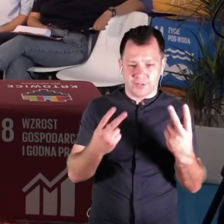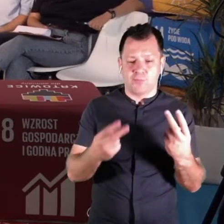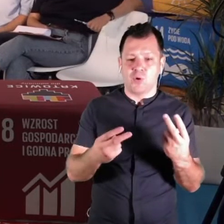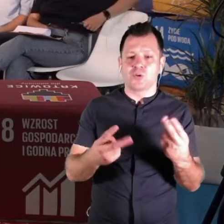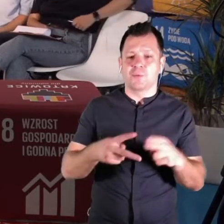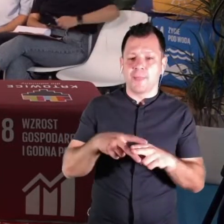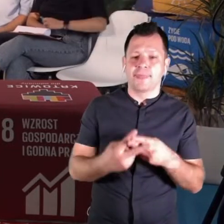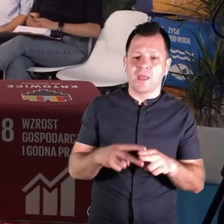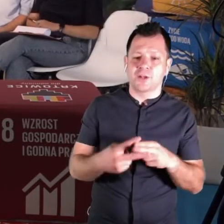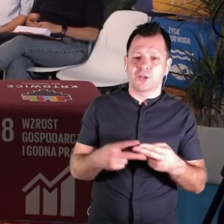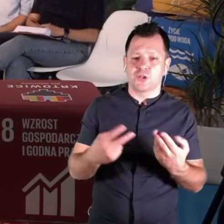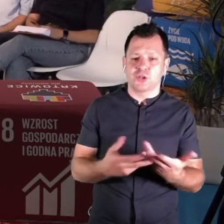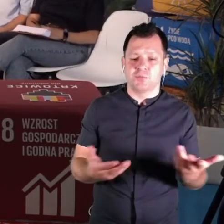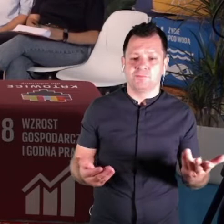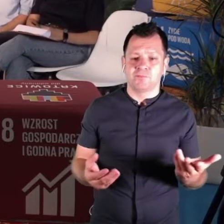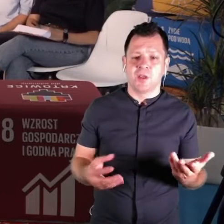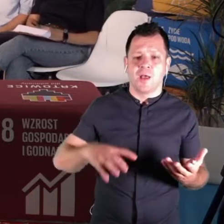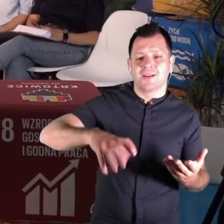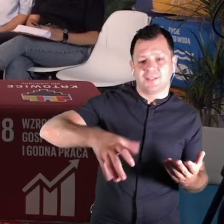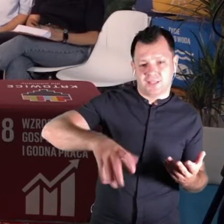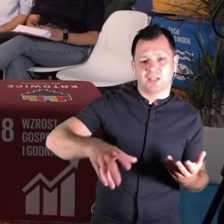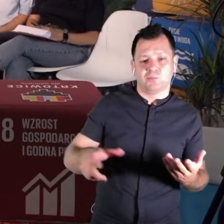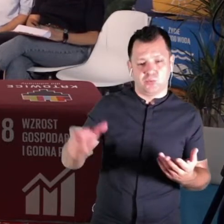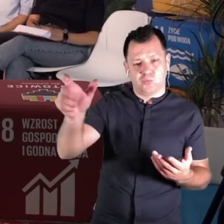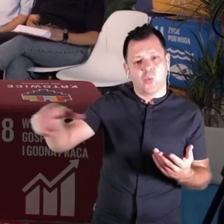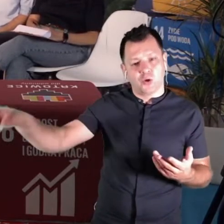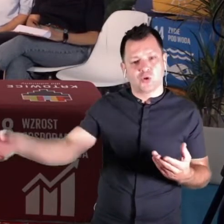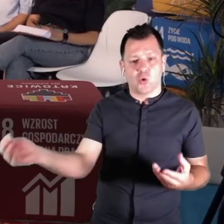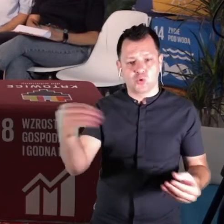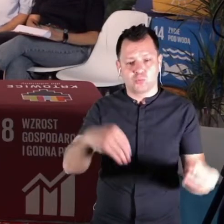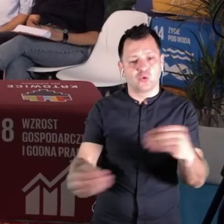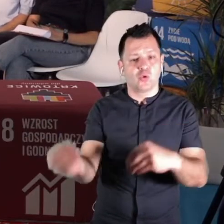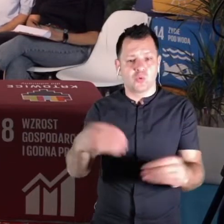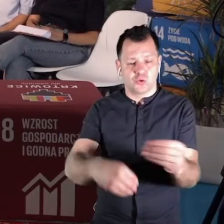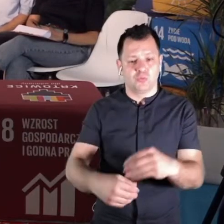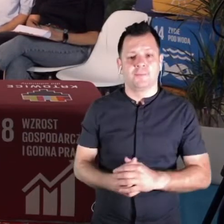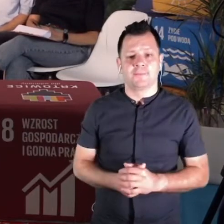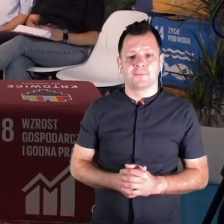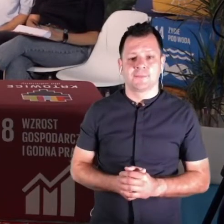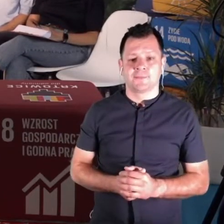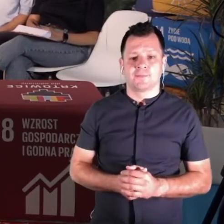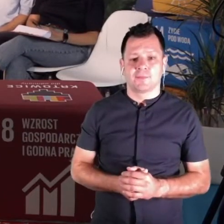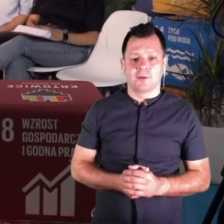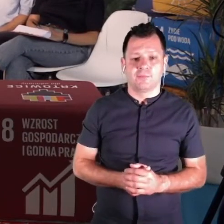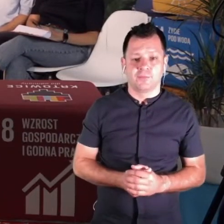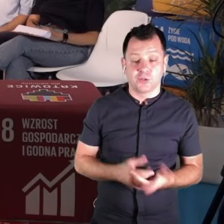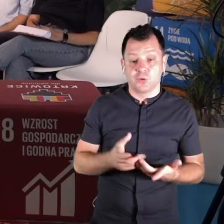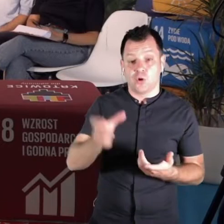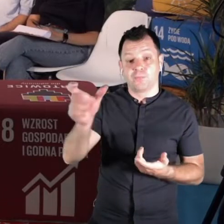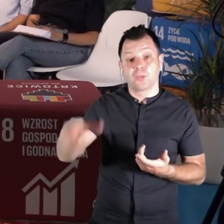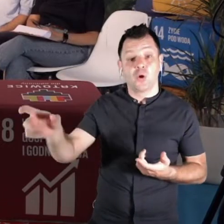some abilities. So you have this tool how to create those teams who can make those labs in the